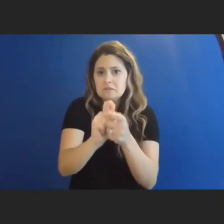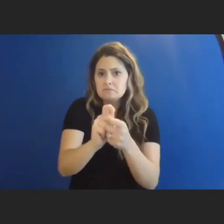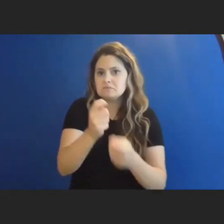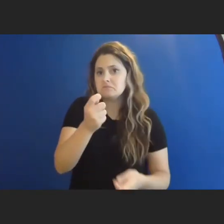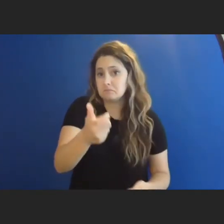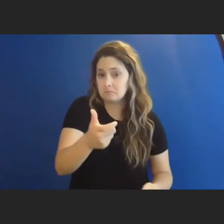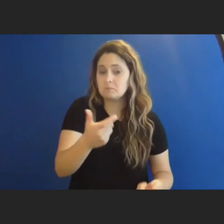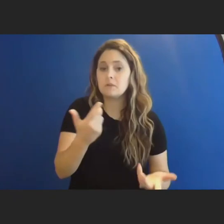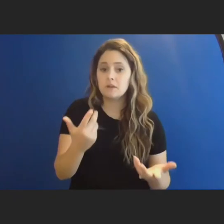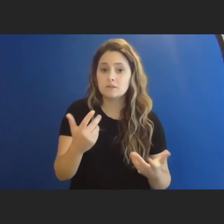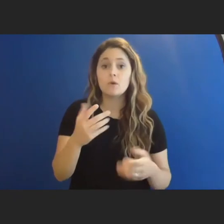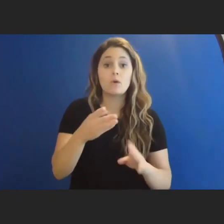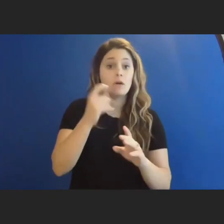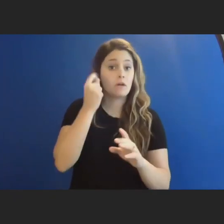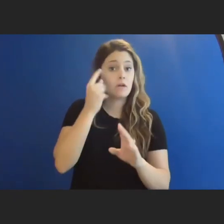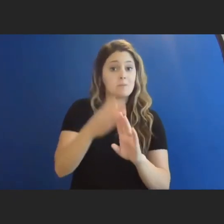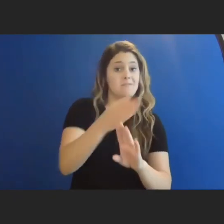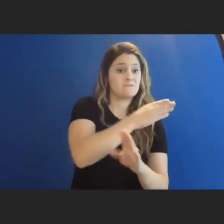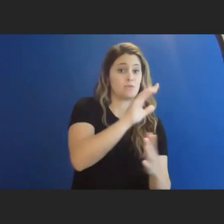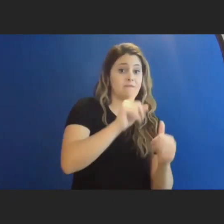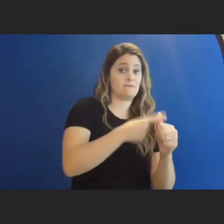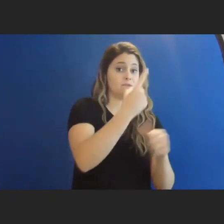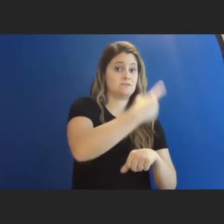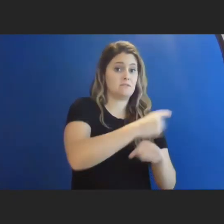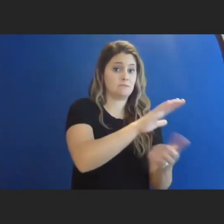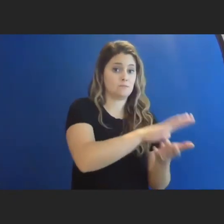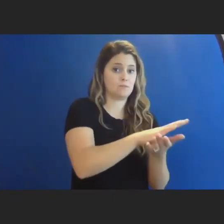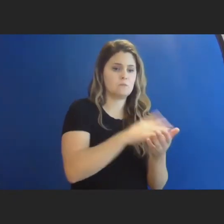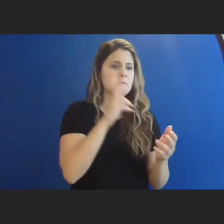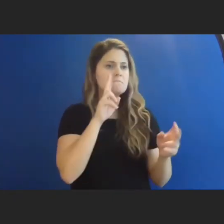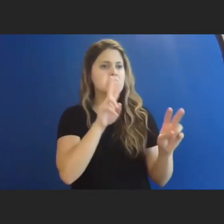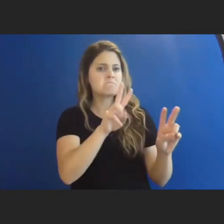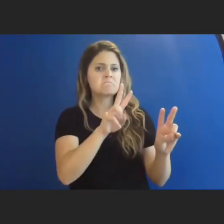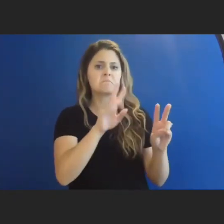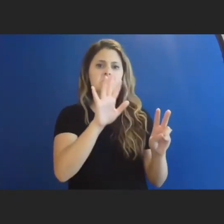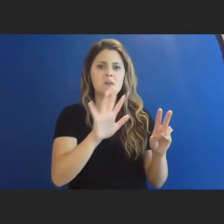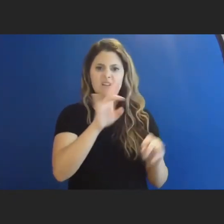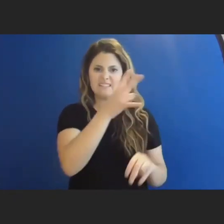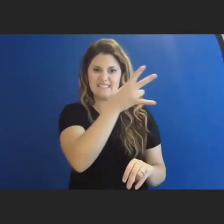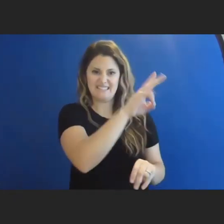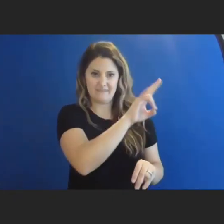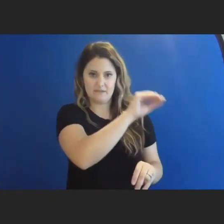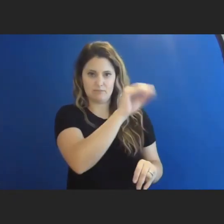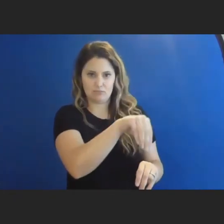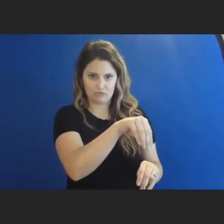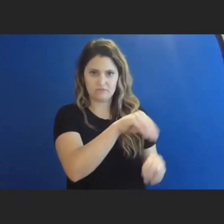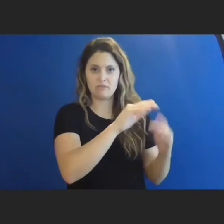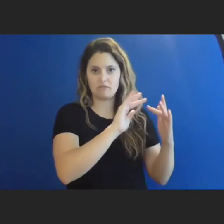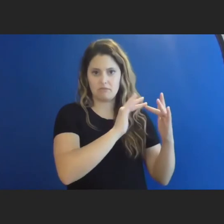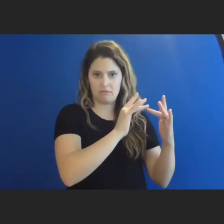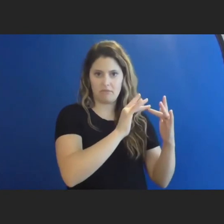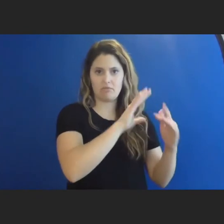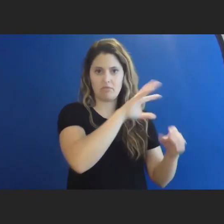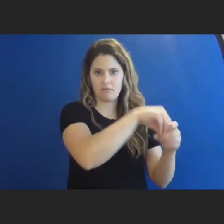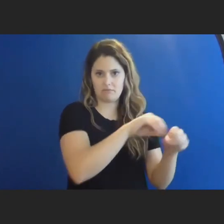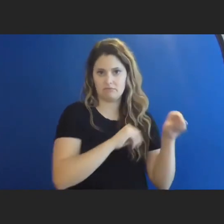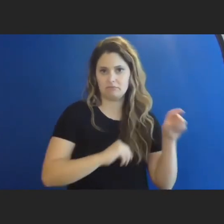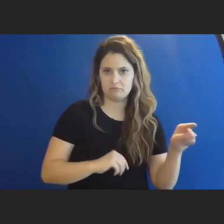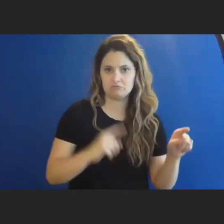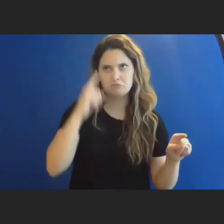So before the first day of school, we were anticipating about 17% of our students participating